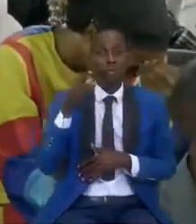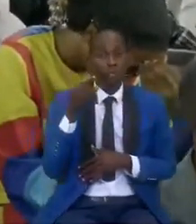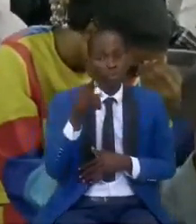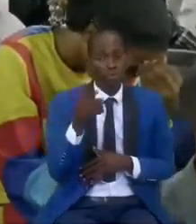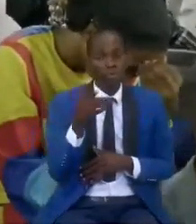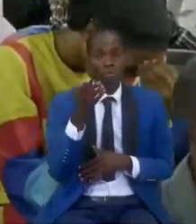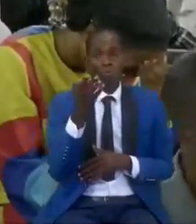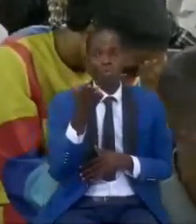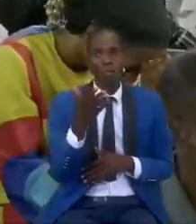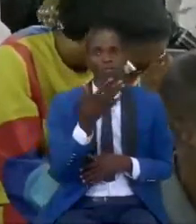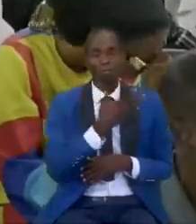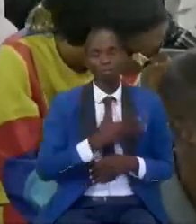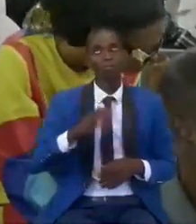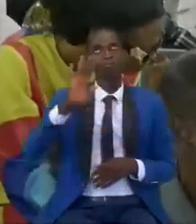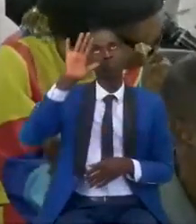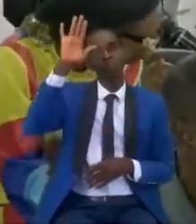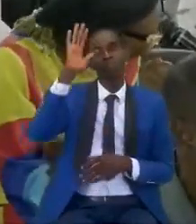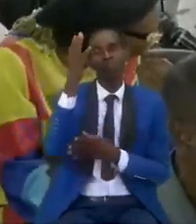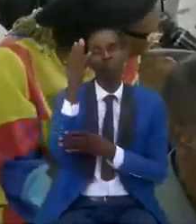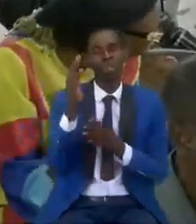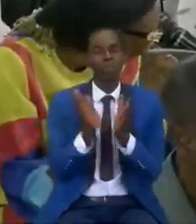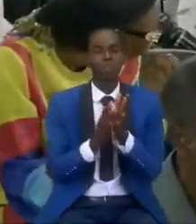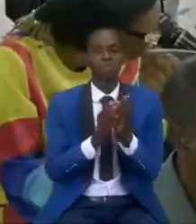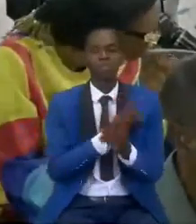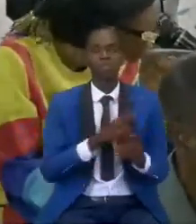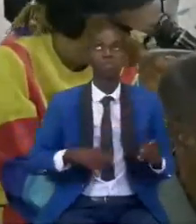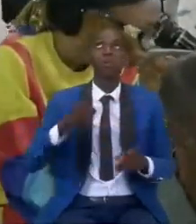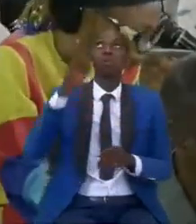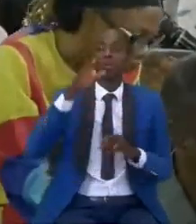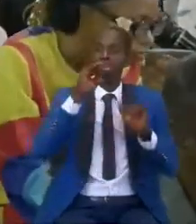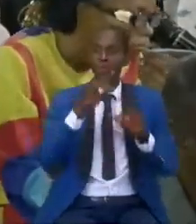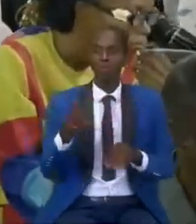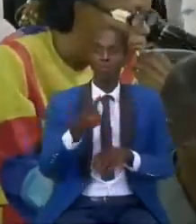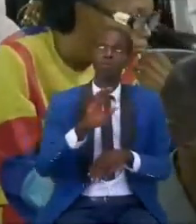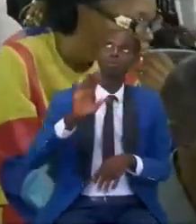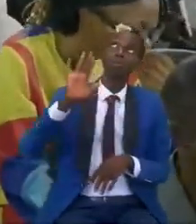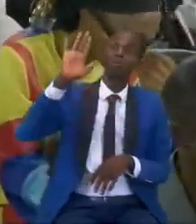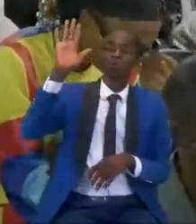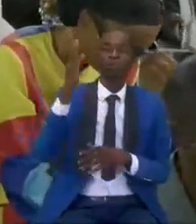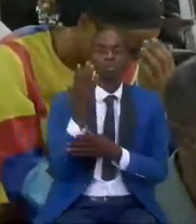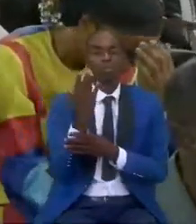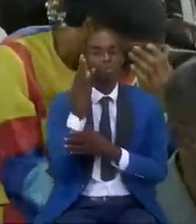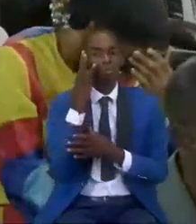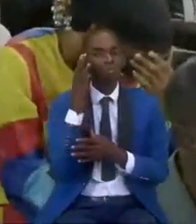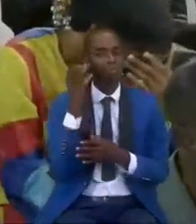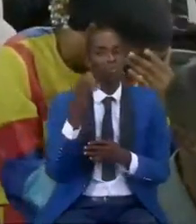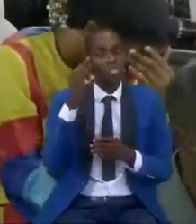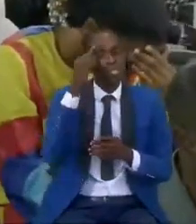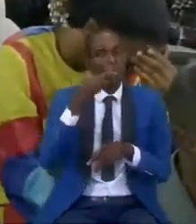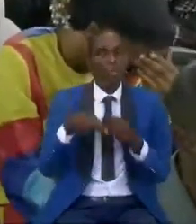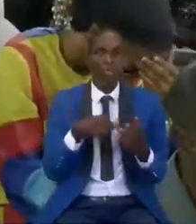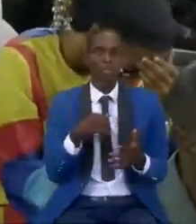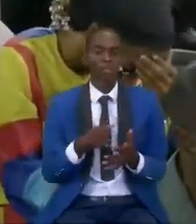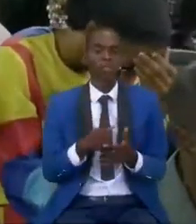there. Raise up that hand. Raise up that hand. Think about this. And all the sins of your life, put them behind you.